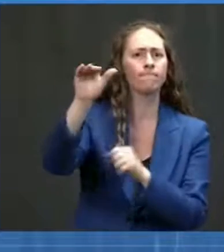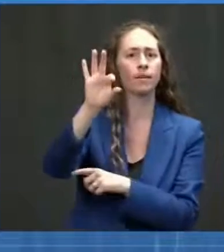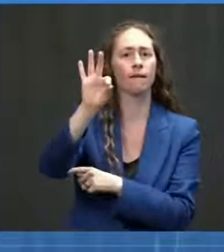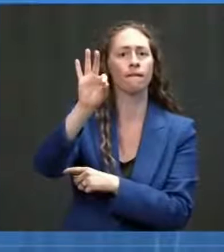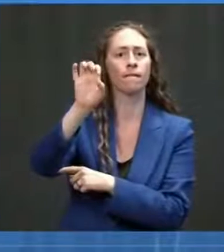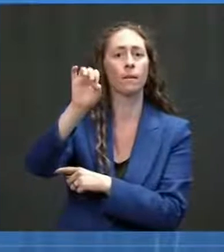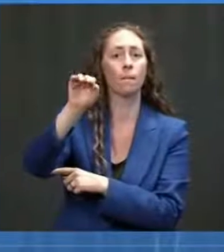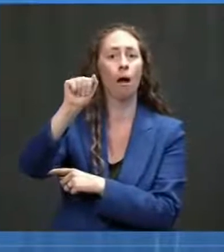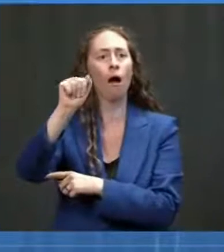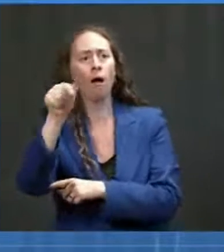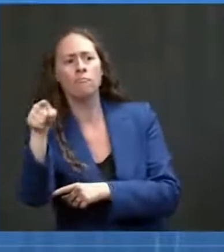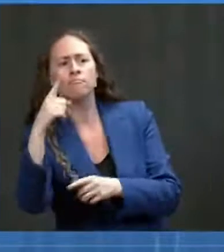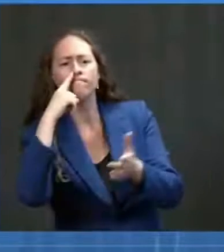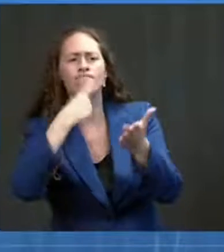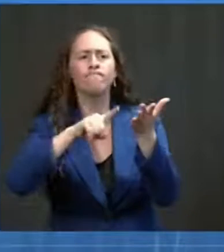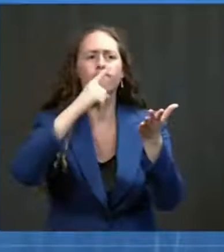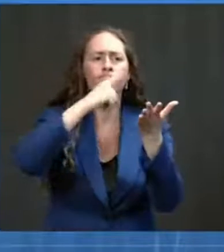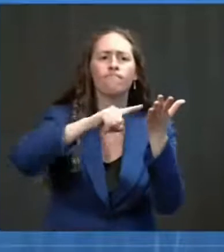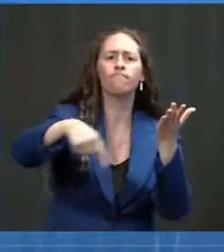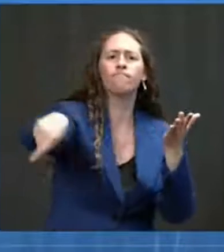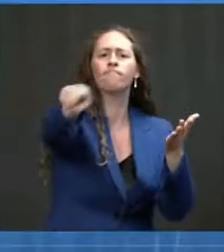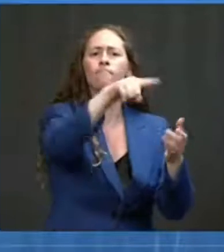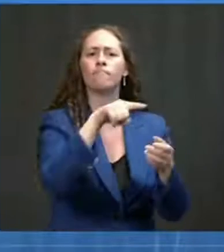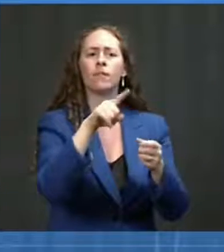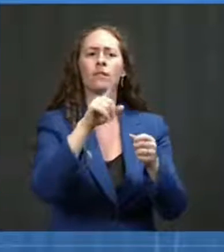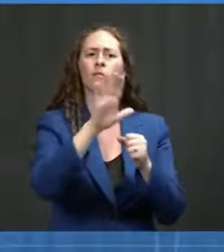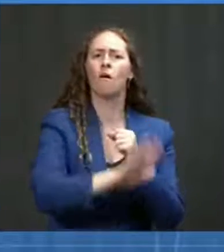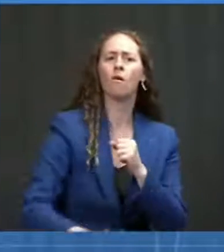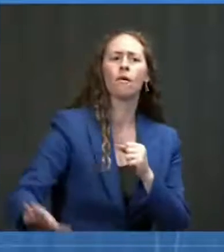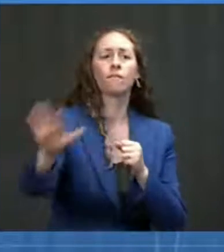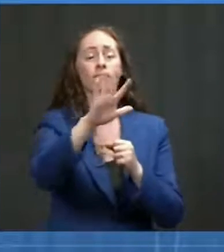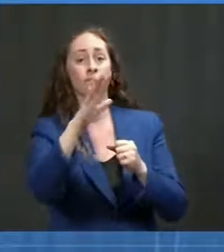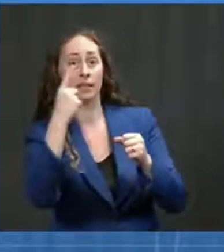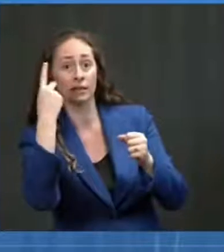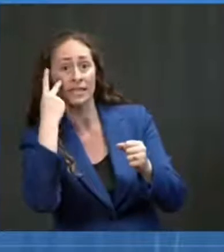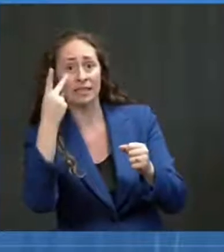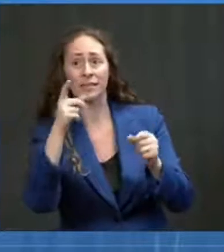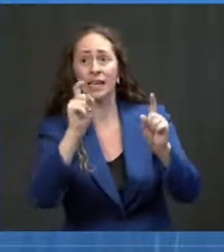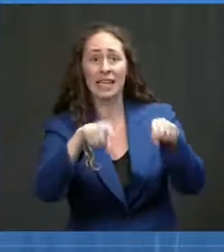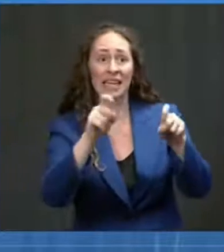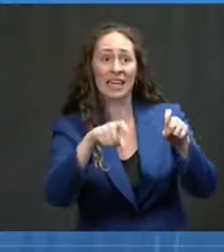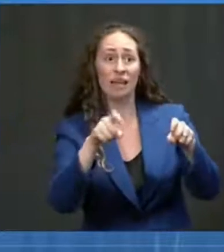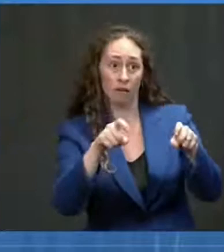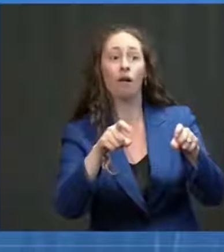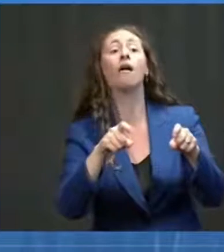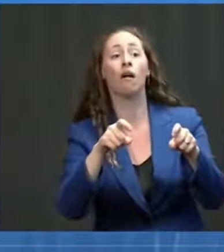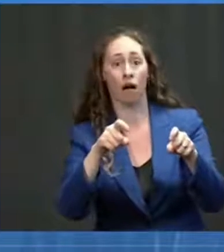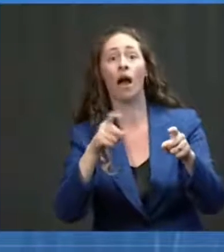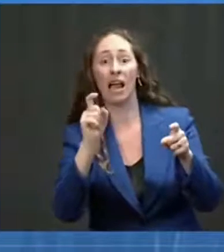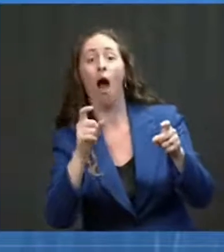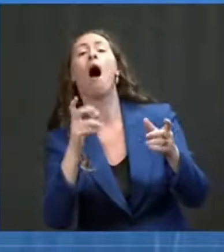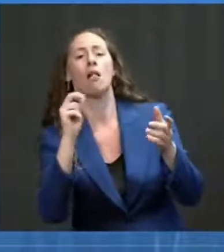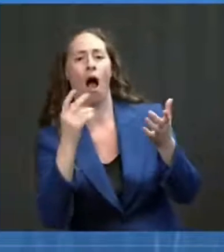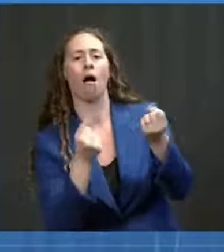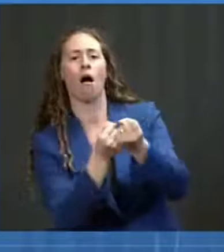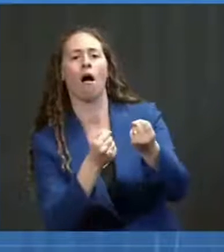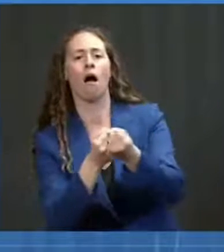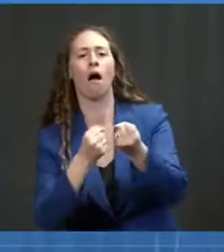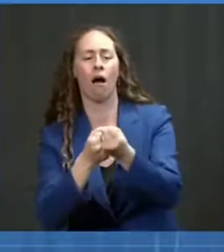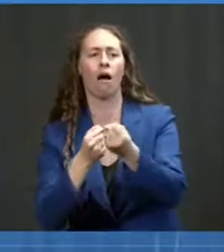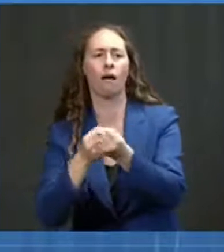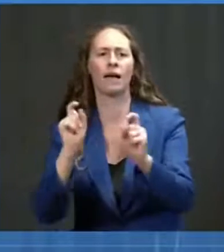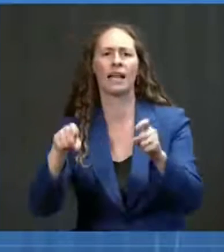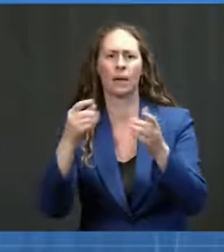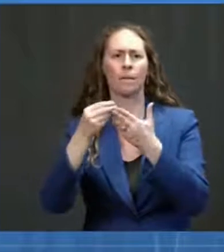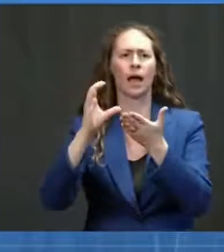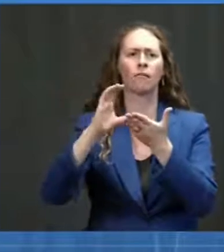all eligible COVID-19 emergency response costs through the end of the calendar year, a 3-month